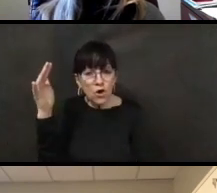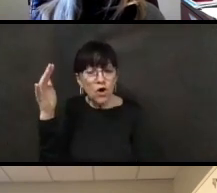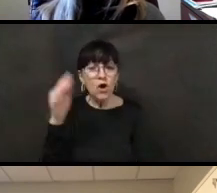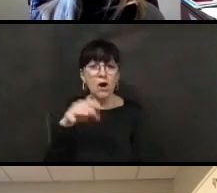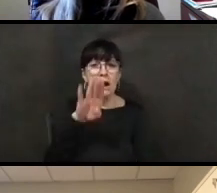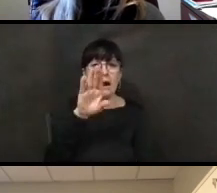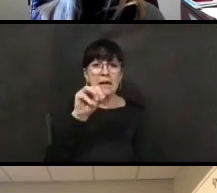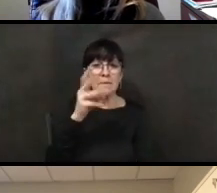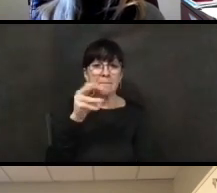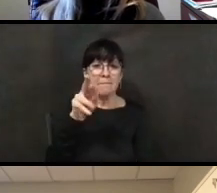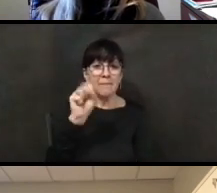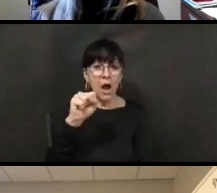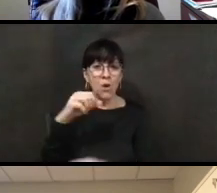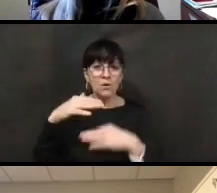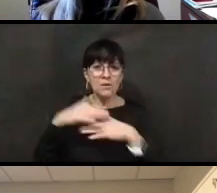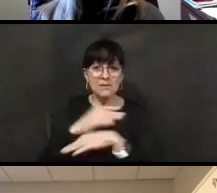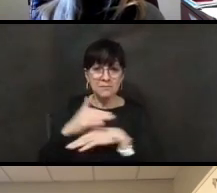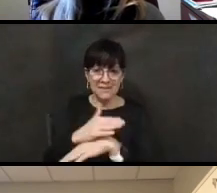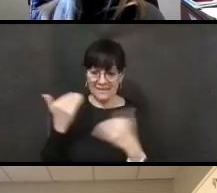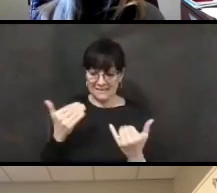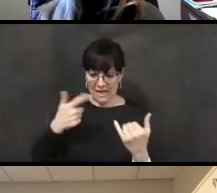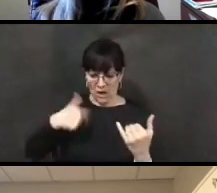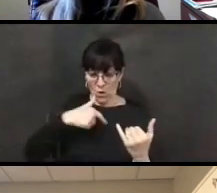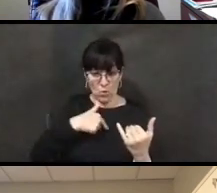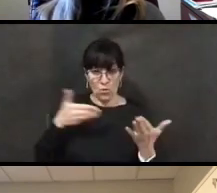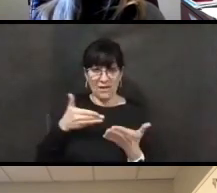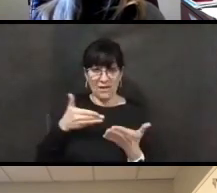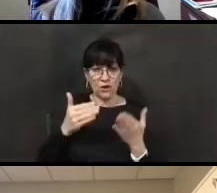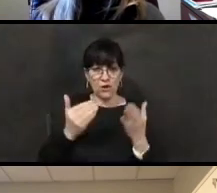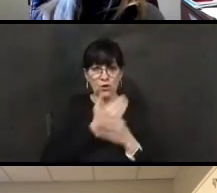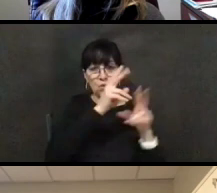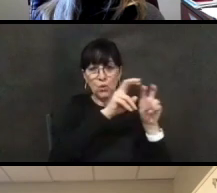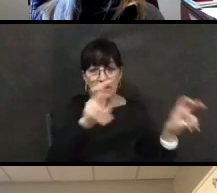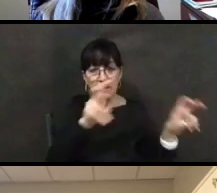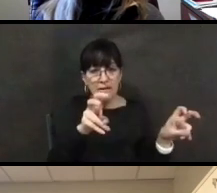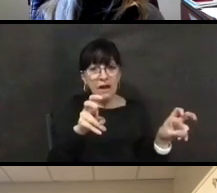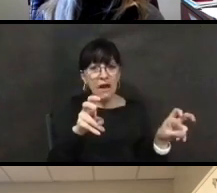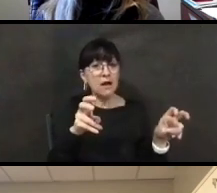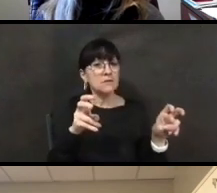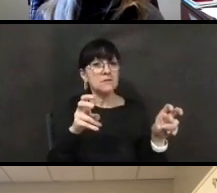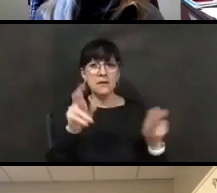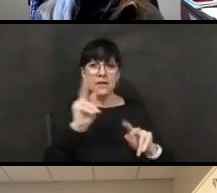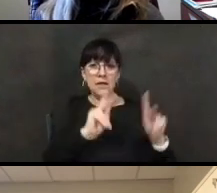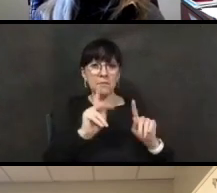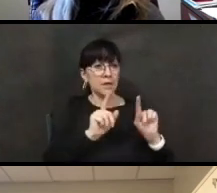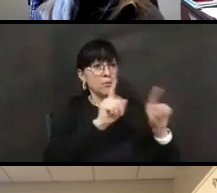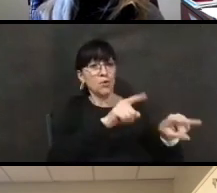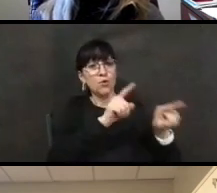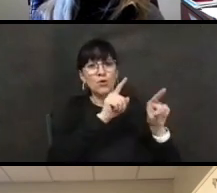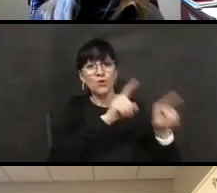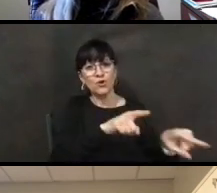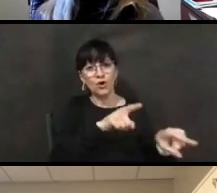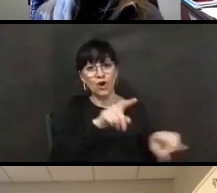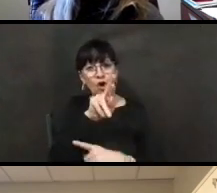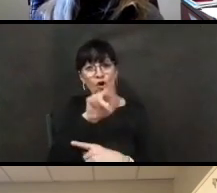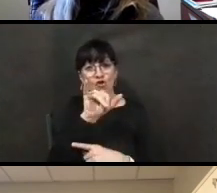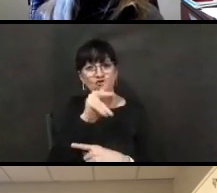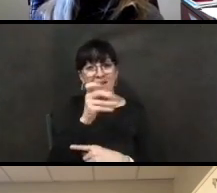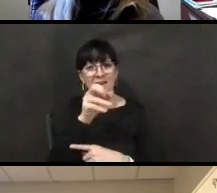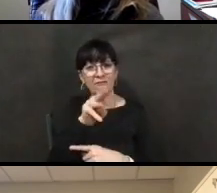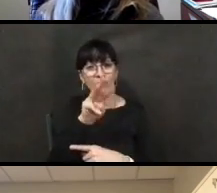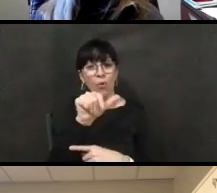and tonight I know we're here up in Newcastle, whether it's on the river walk, again, safe exercise is